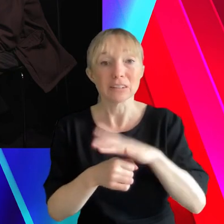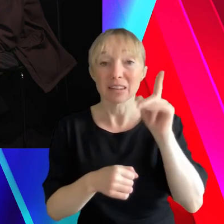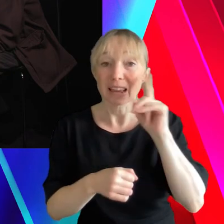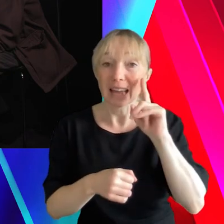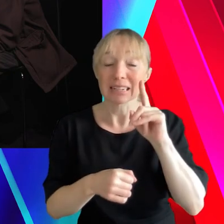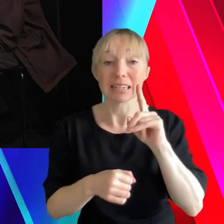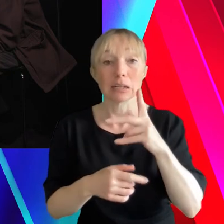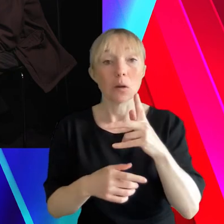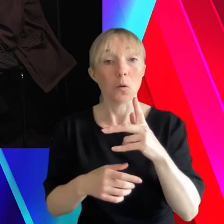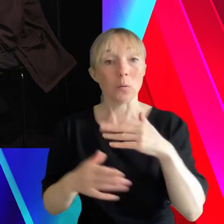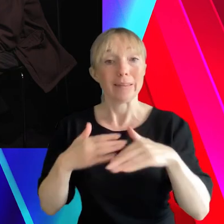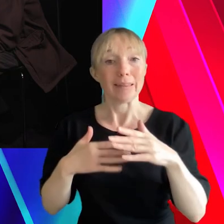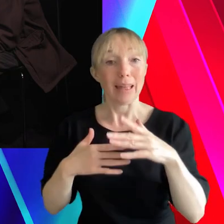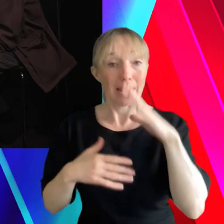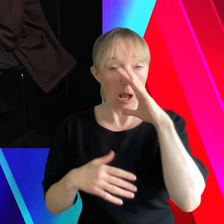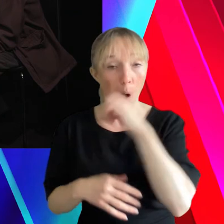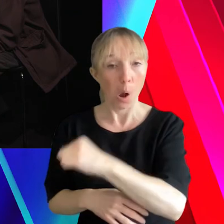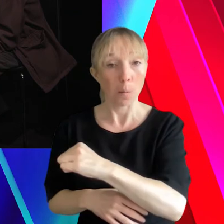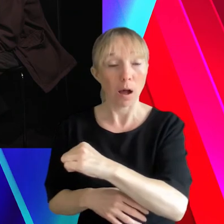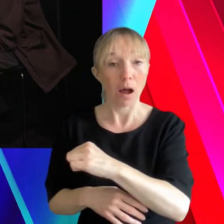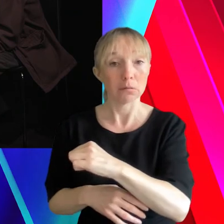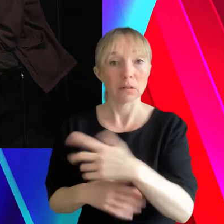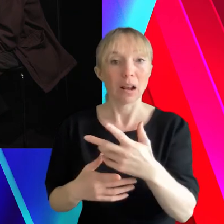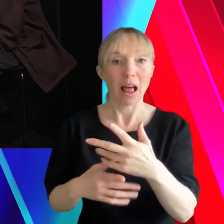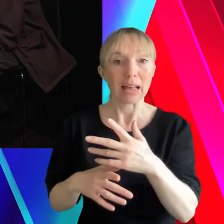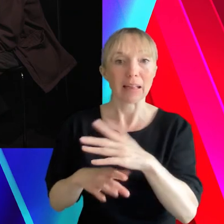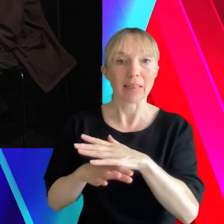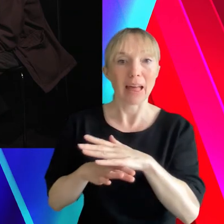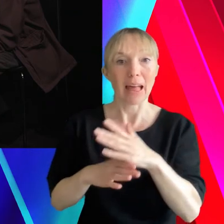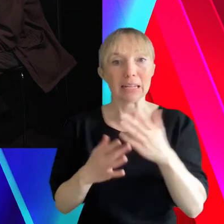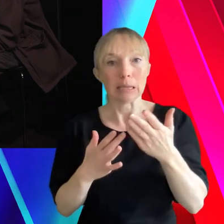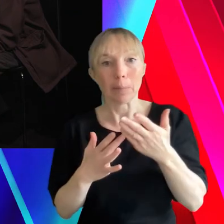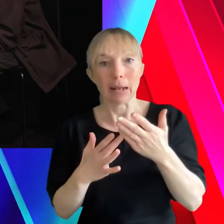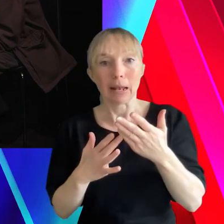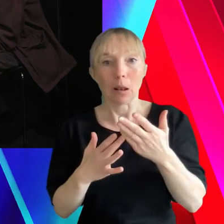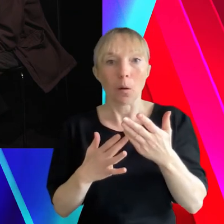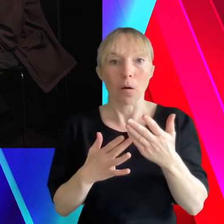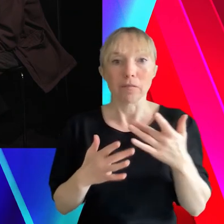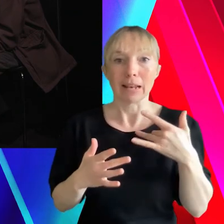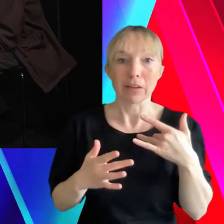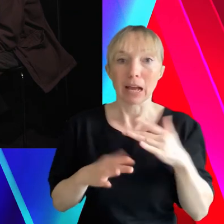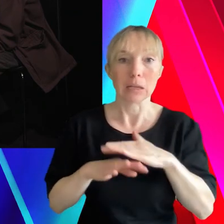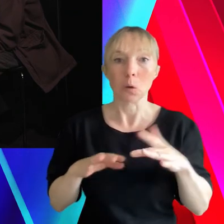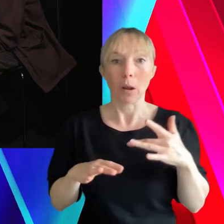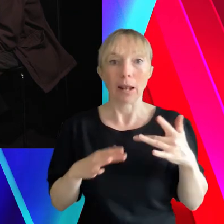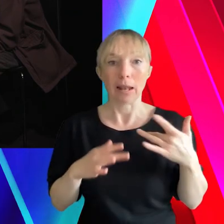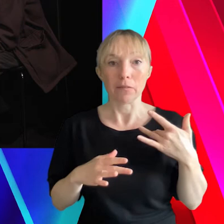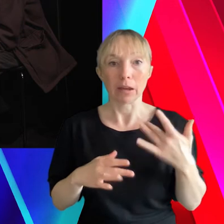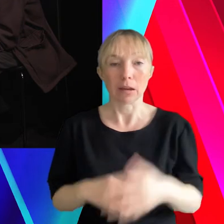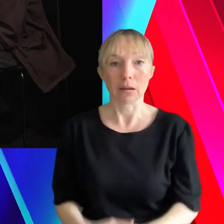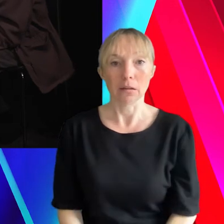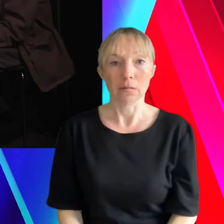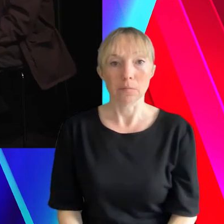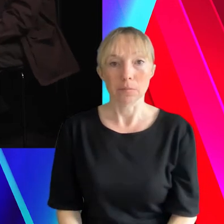that everybody is just between in limbos between being and not being. Absolutely. It's interesting.